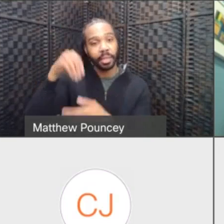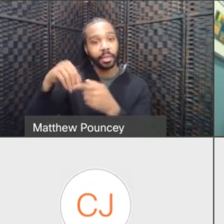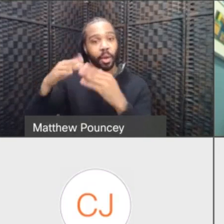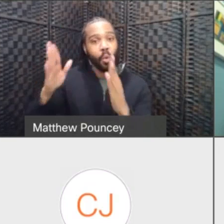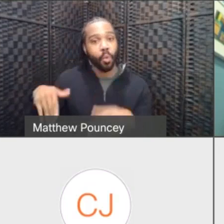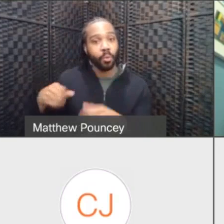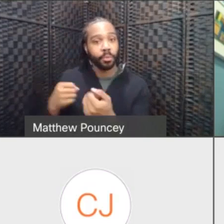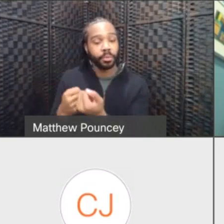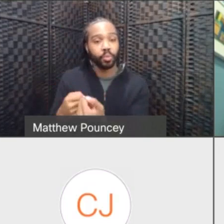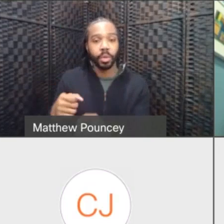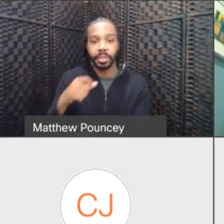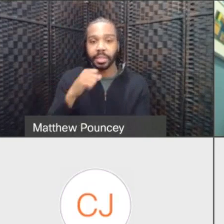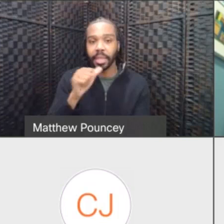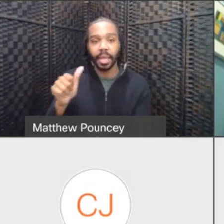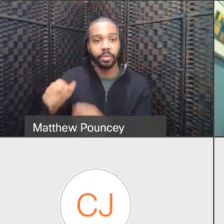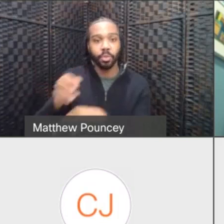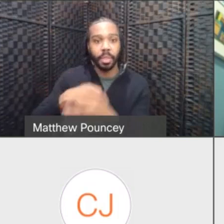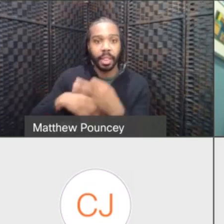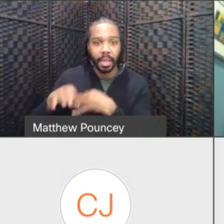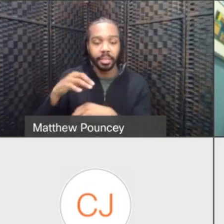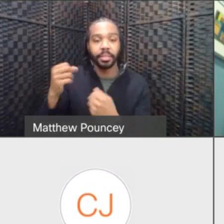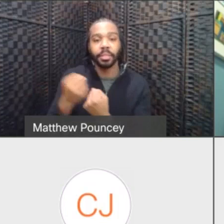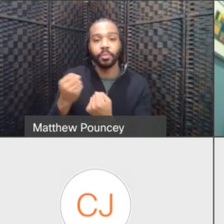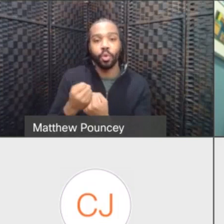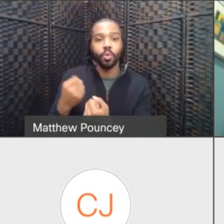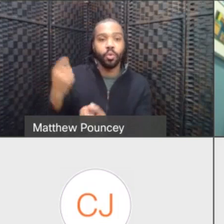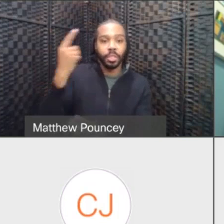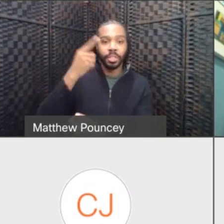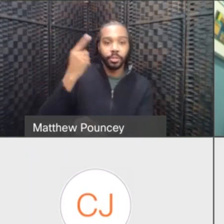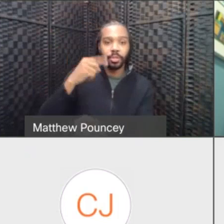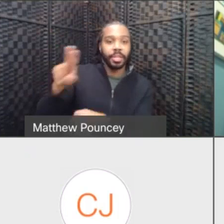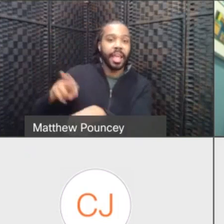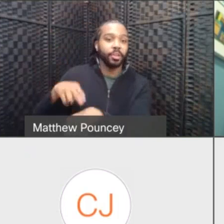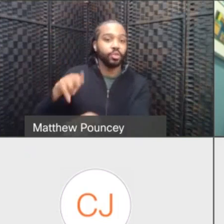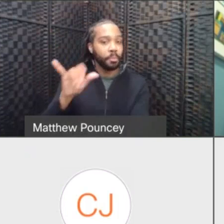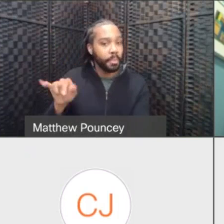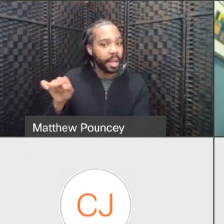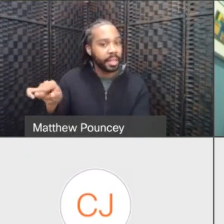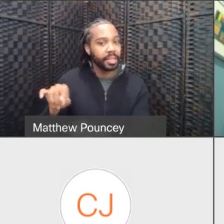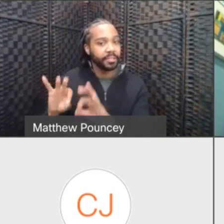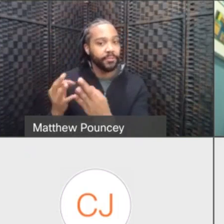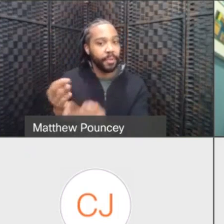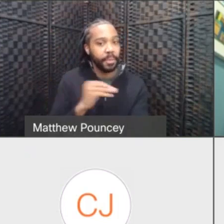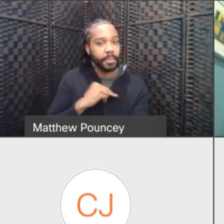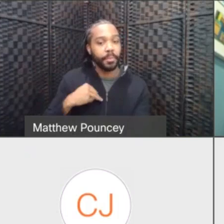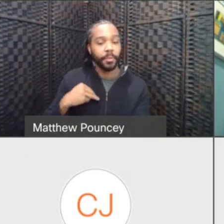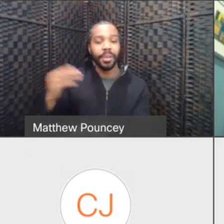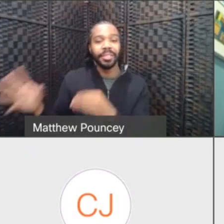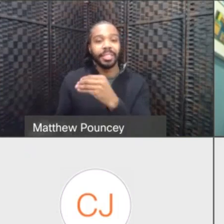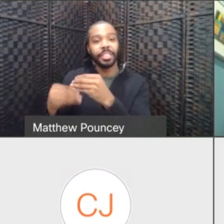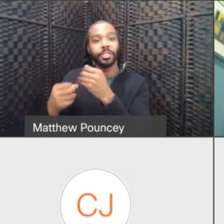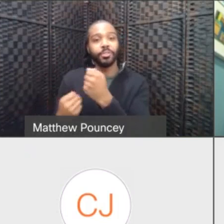to replace support that is considered natural by a family member. It is in addition